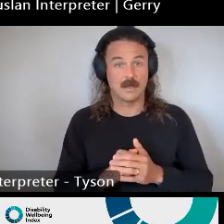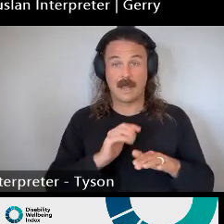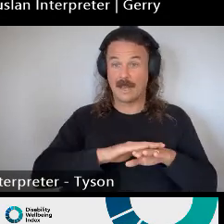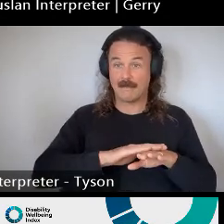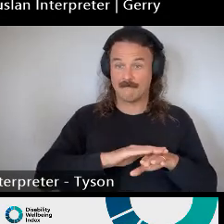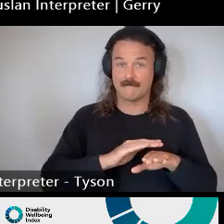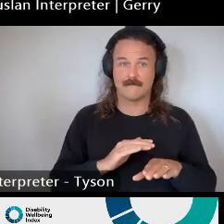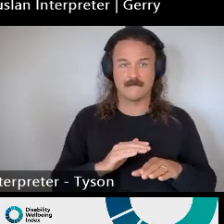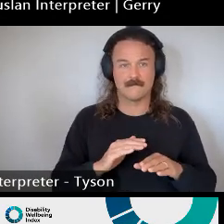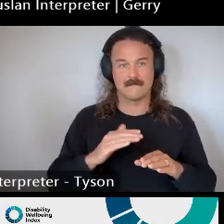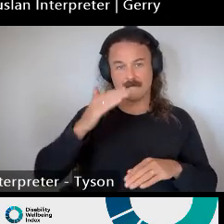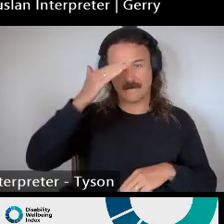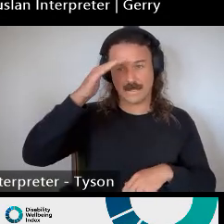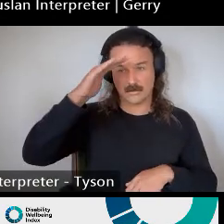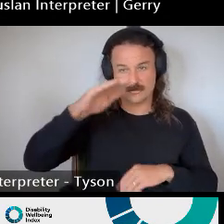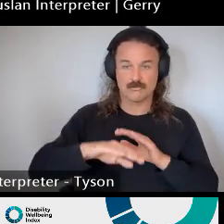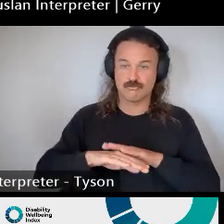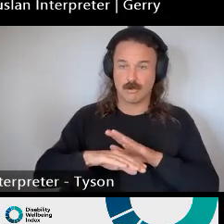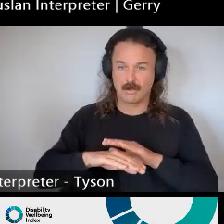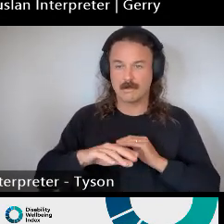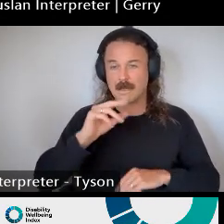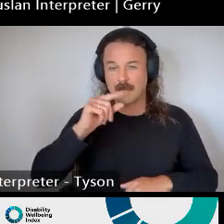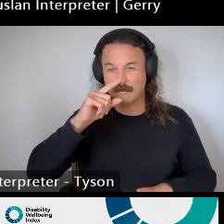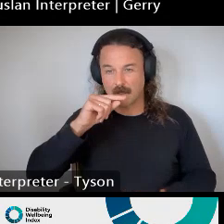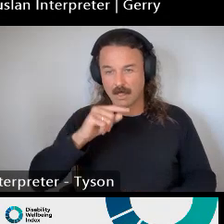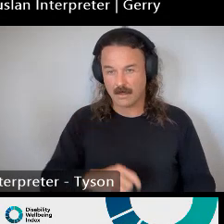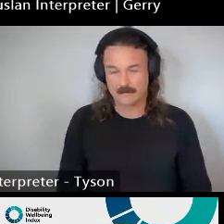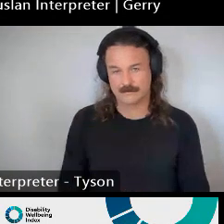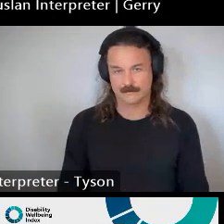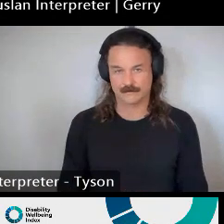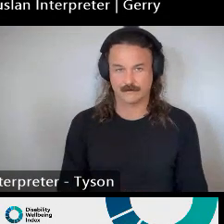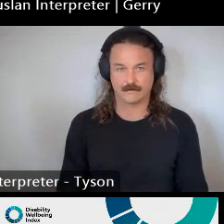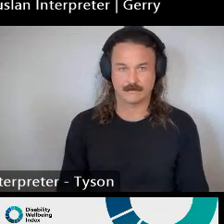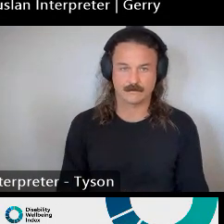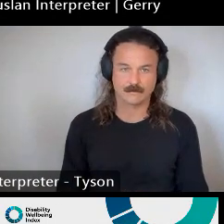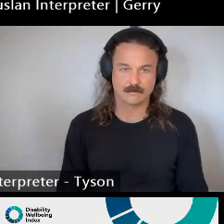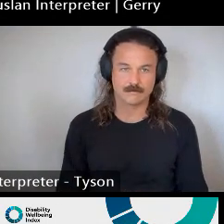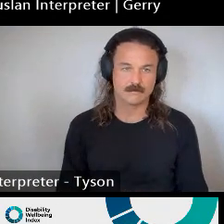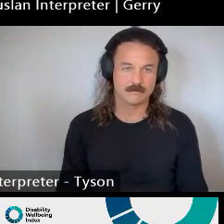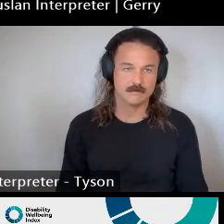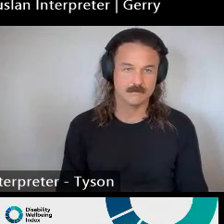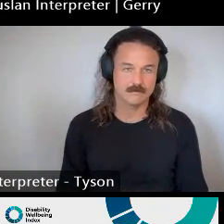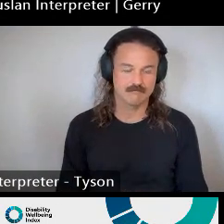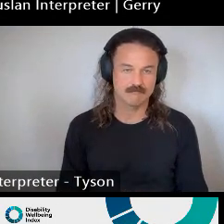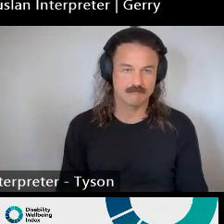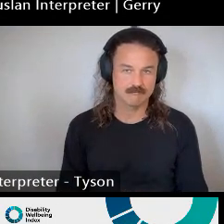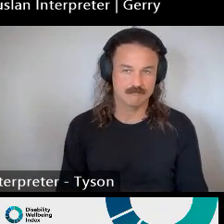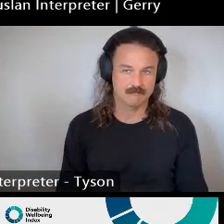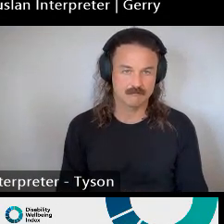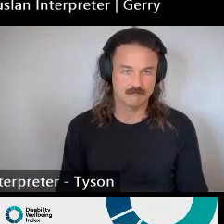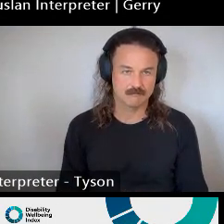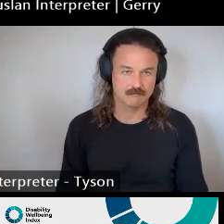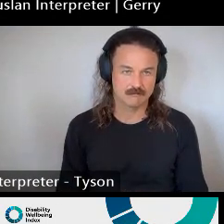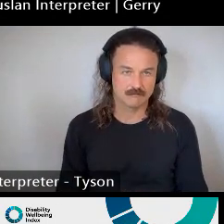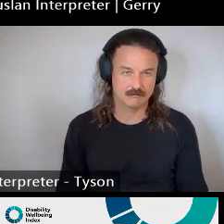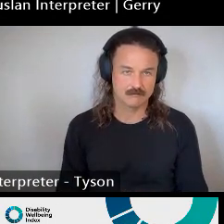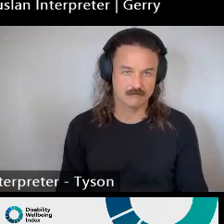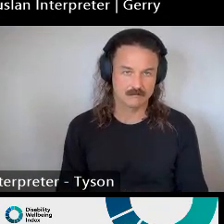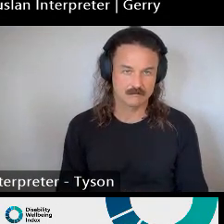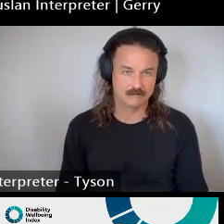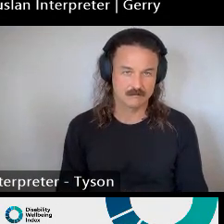sample. So to be noted that typically the respondent will select more than